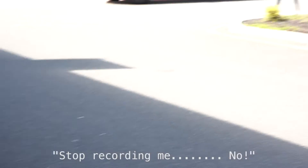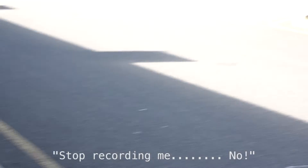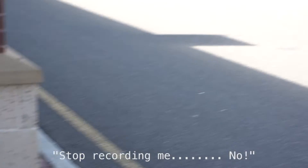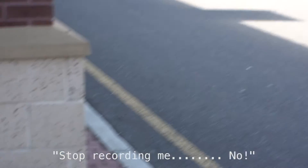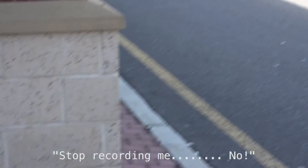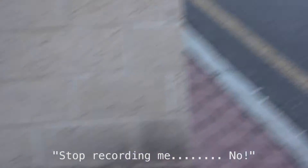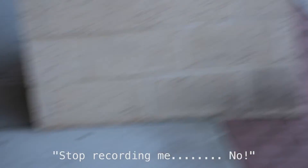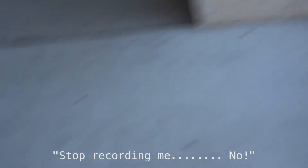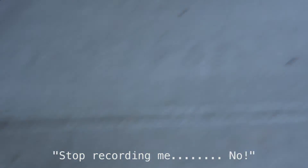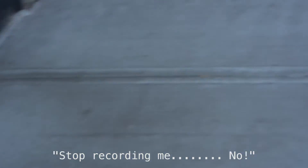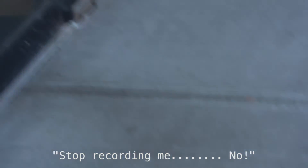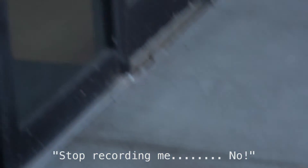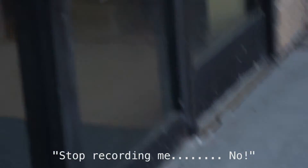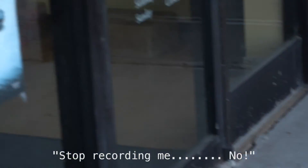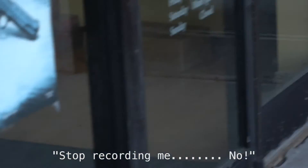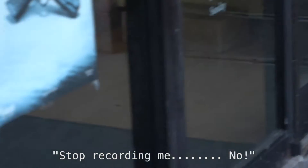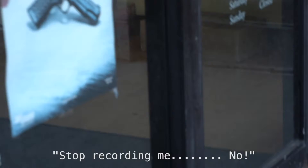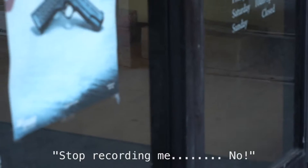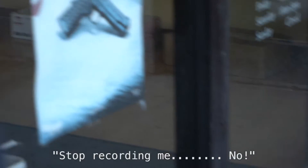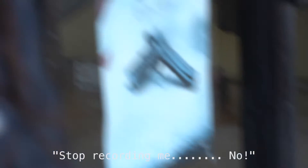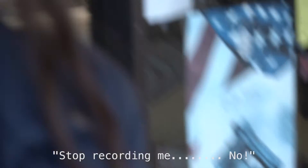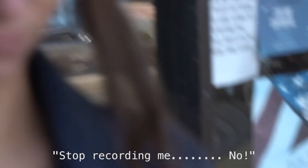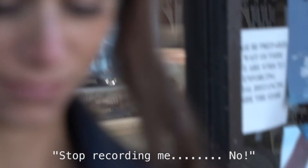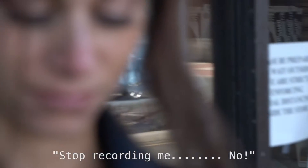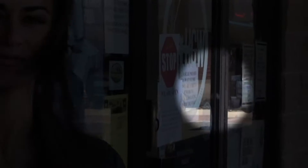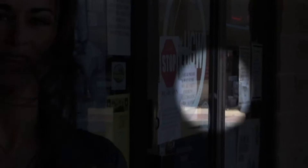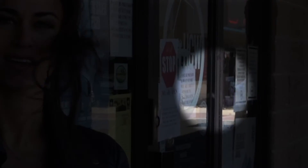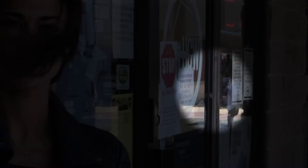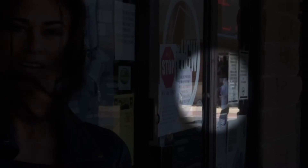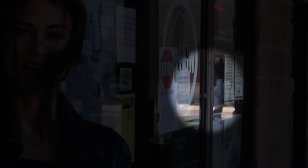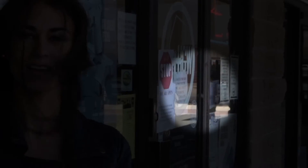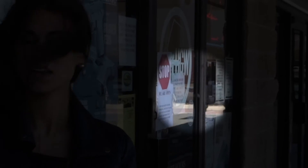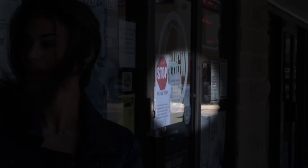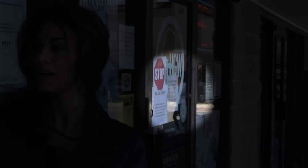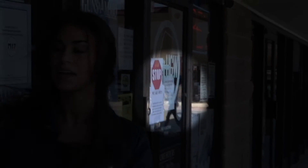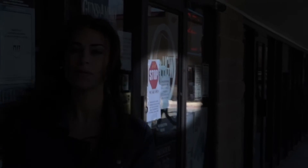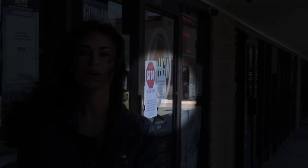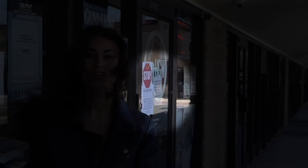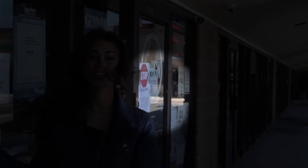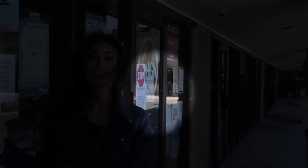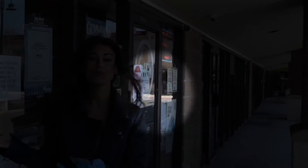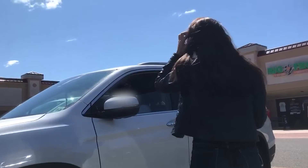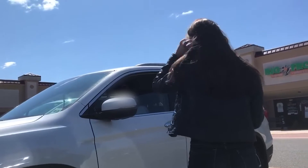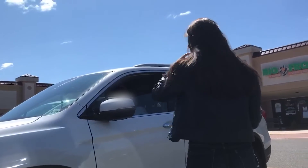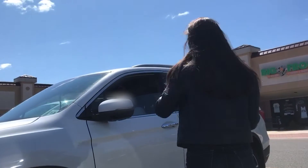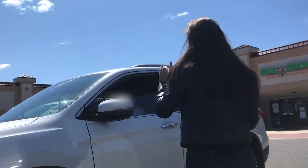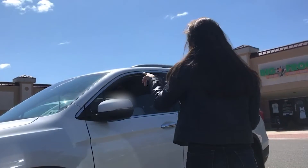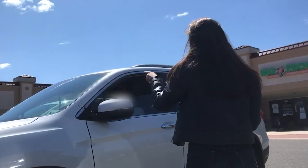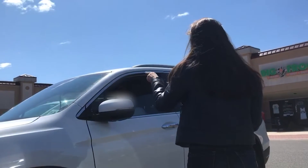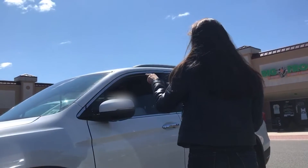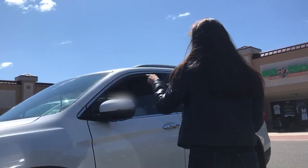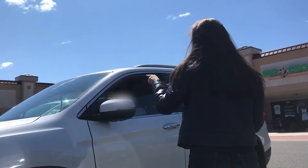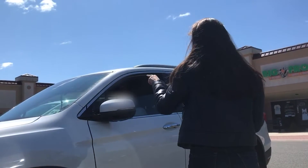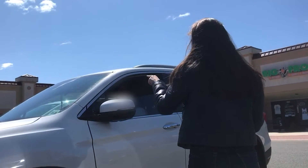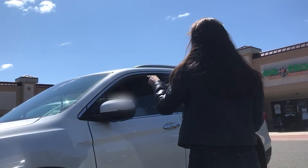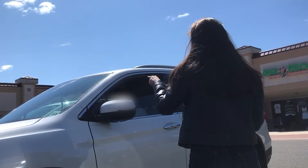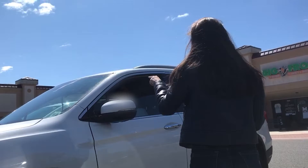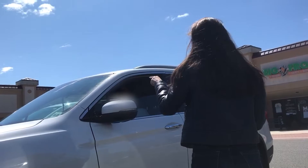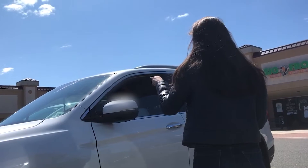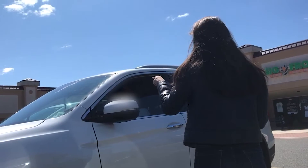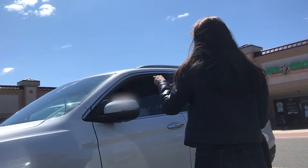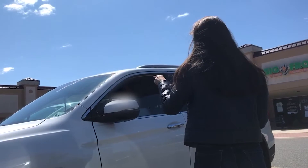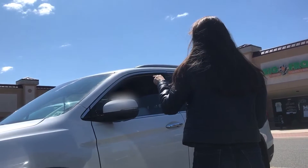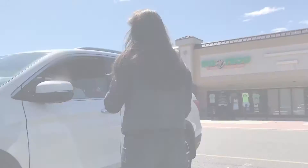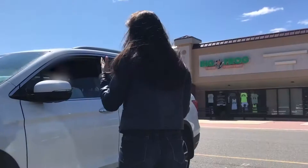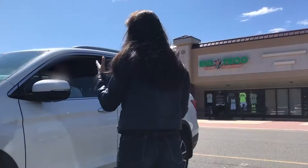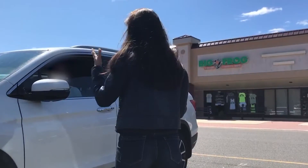another woman walking toward the nail salon, but immediately turned around once she saw our camera. Were you the woman that just was going into